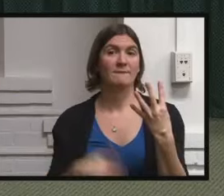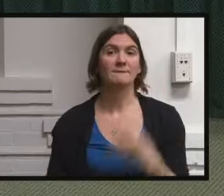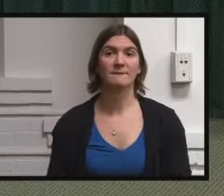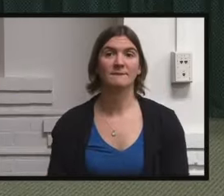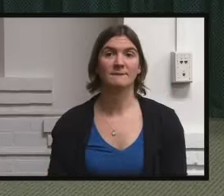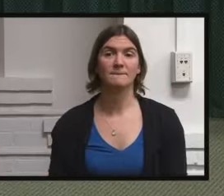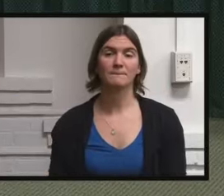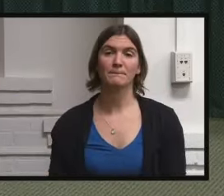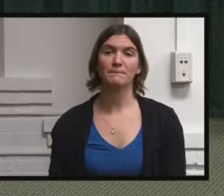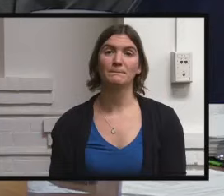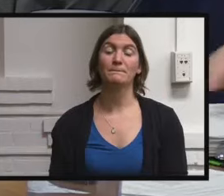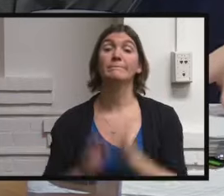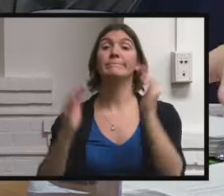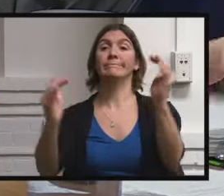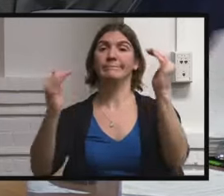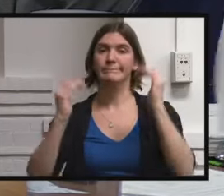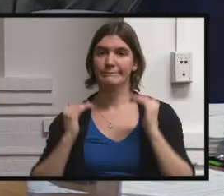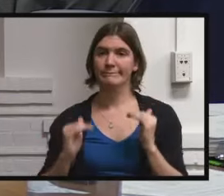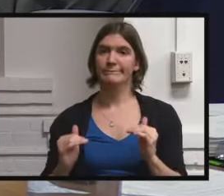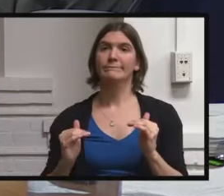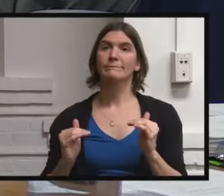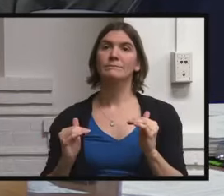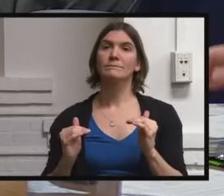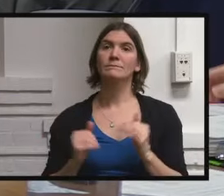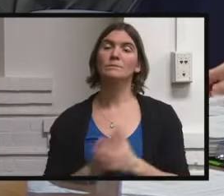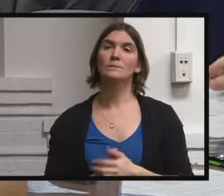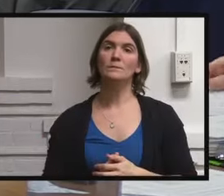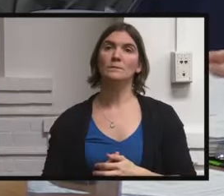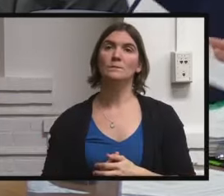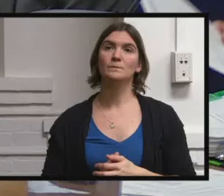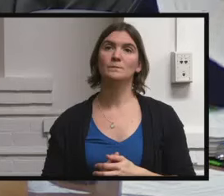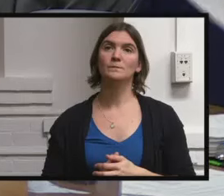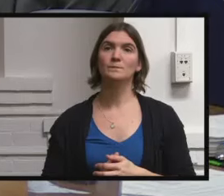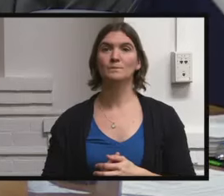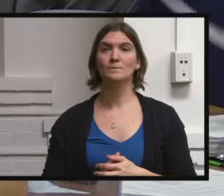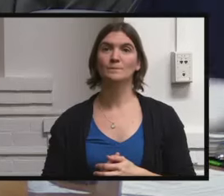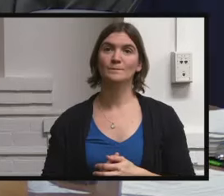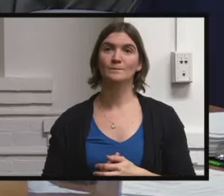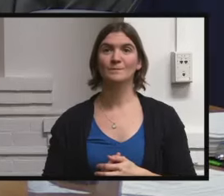evening. The next item on the agenda is